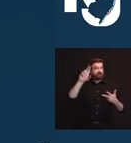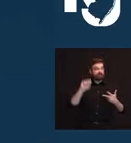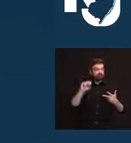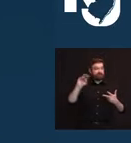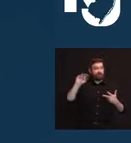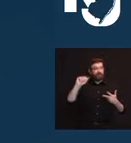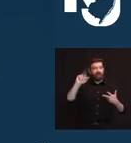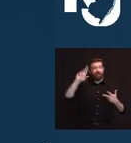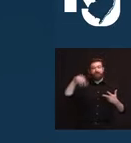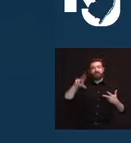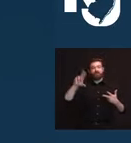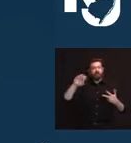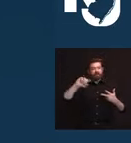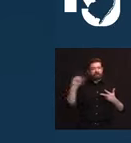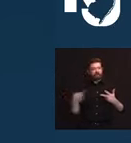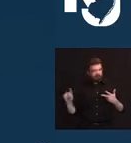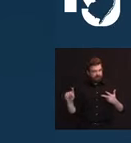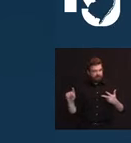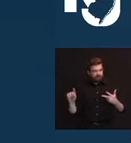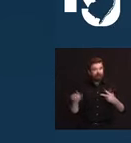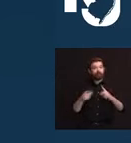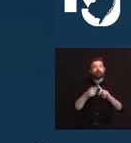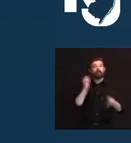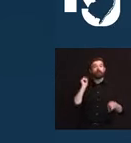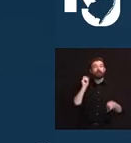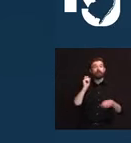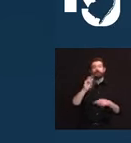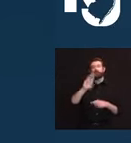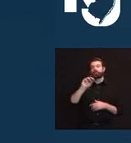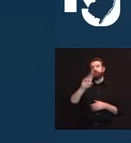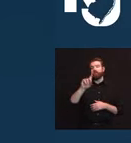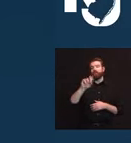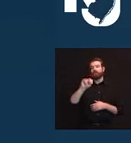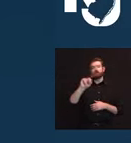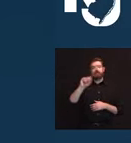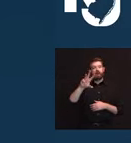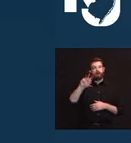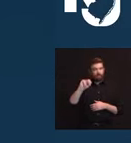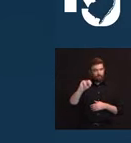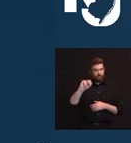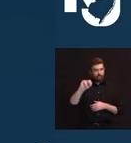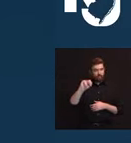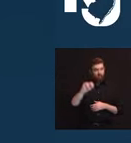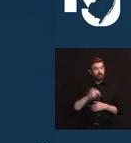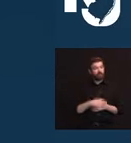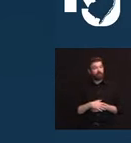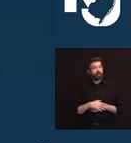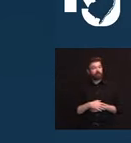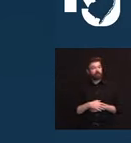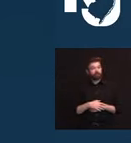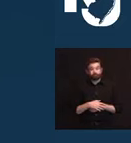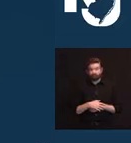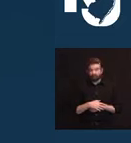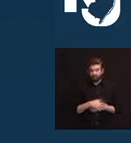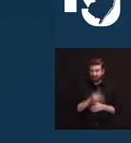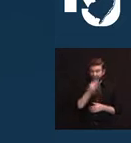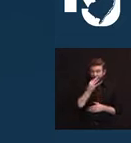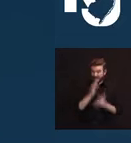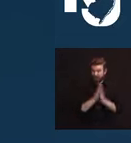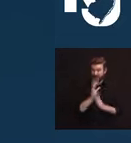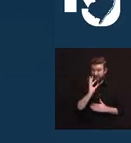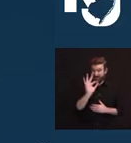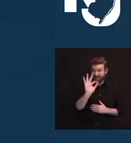She was just 9 days shy of her 91st birthday when she passed from COVID-19. Maria and her